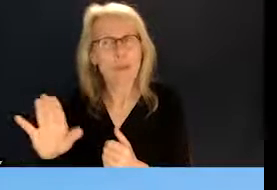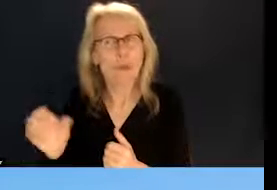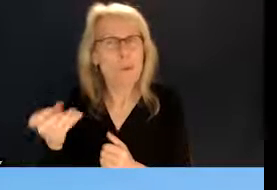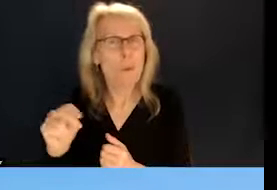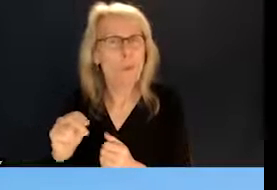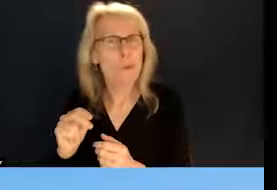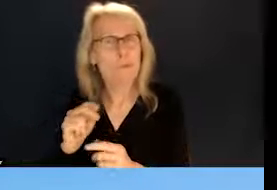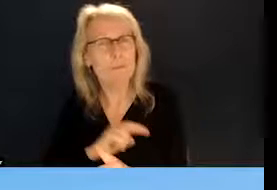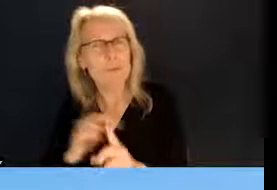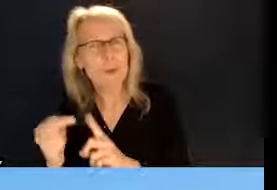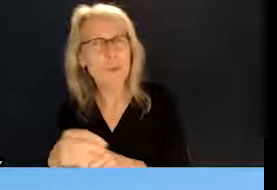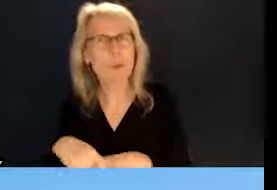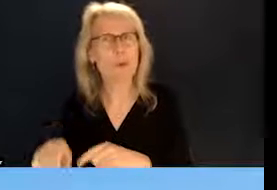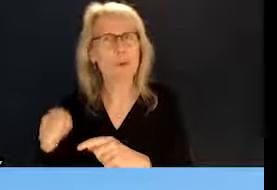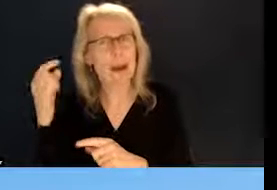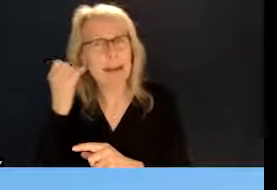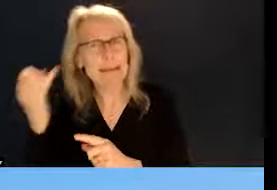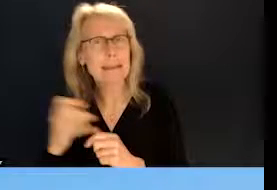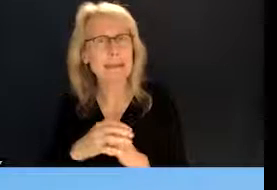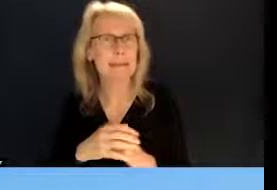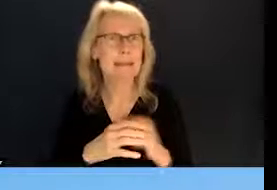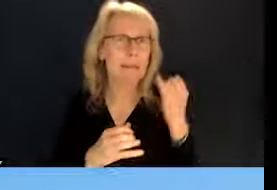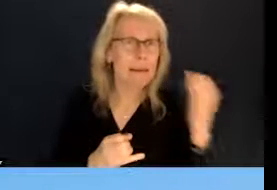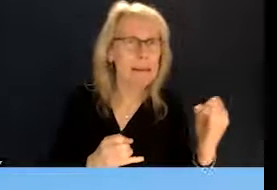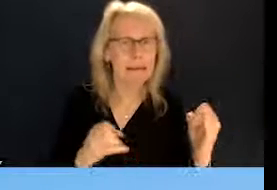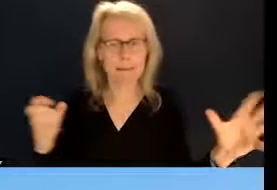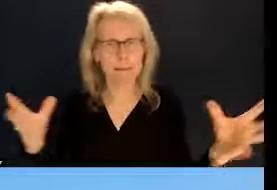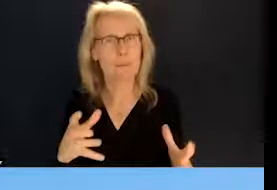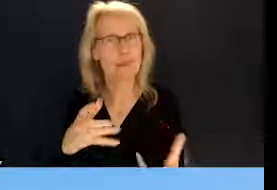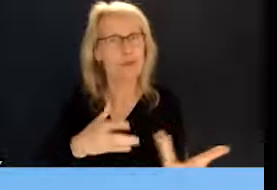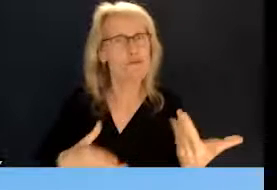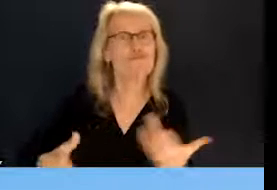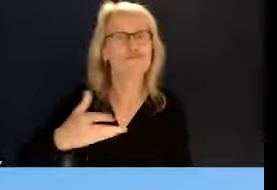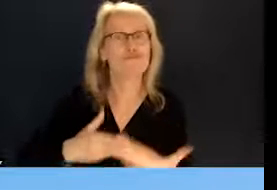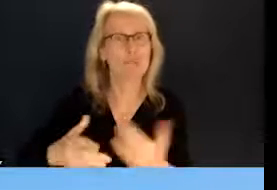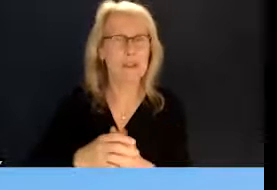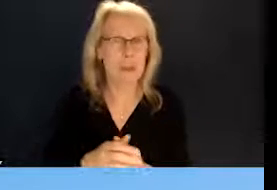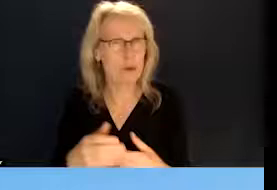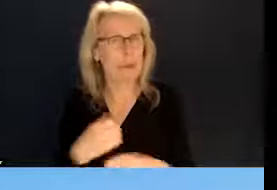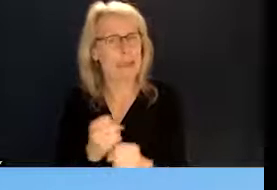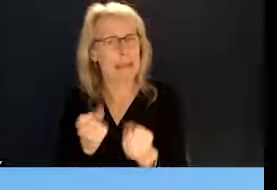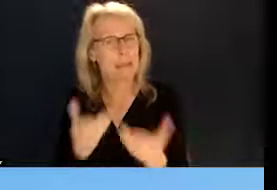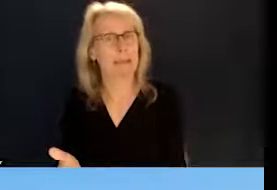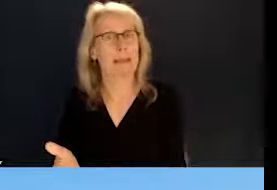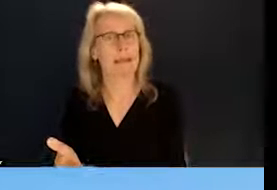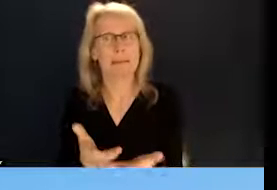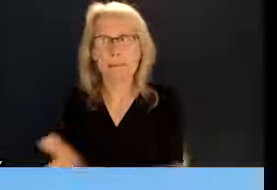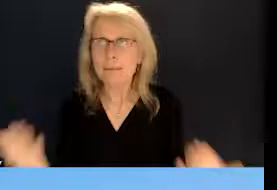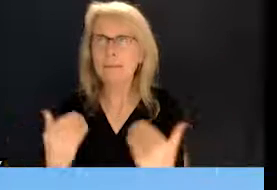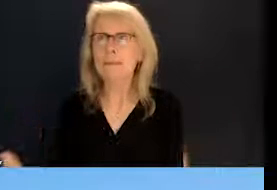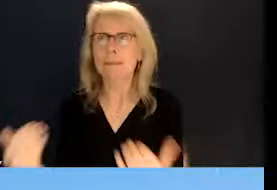individuality while at the same time coming together as a community, right? But that's just one of many ways. I